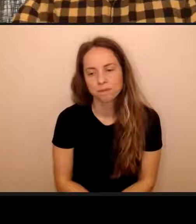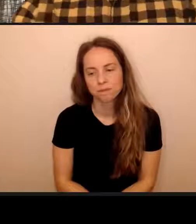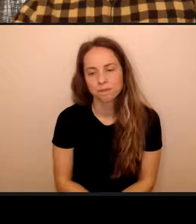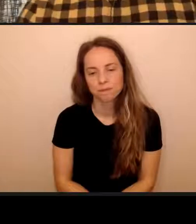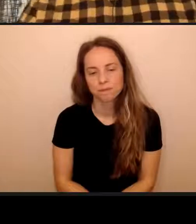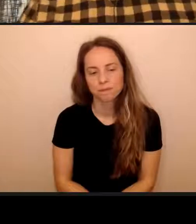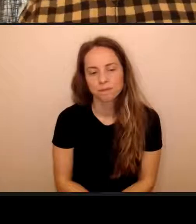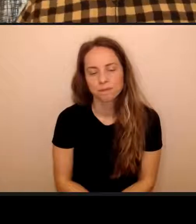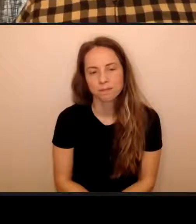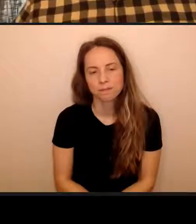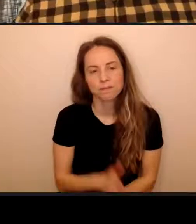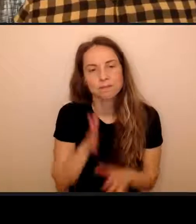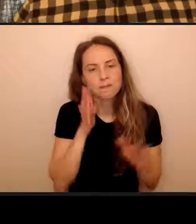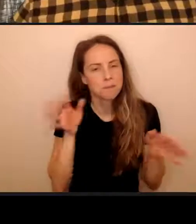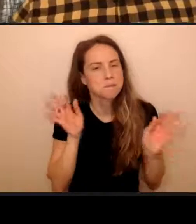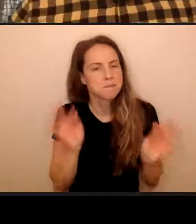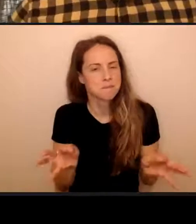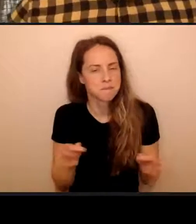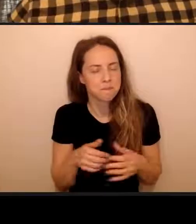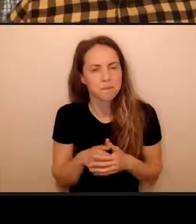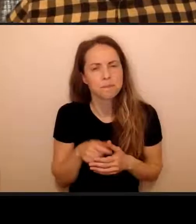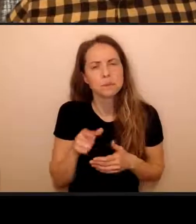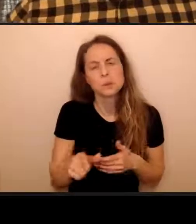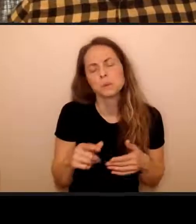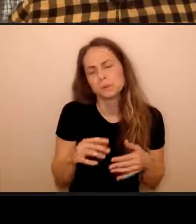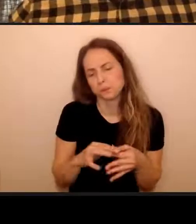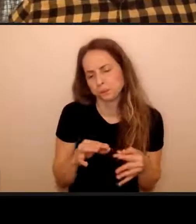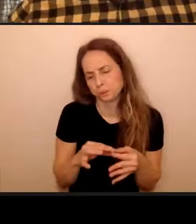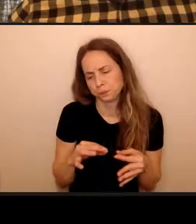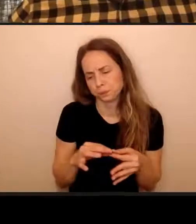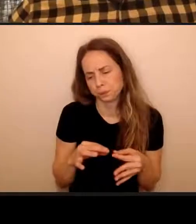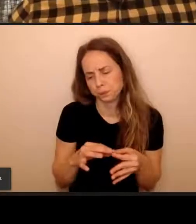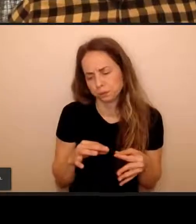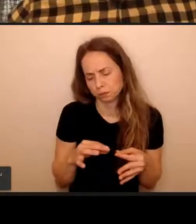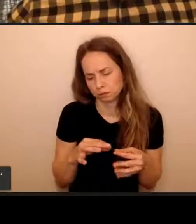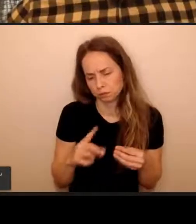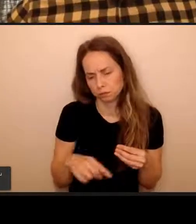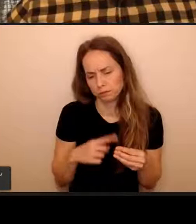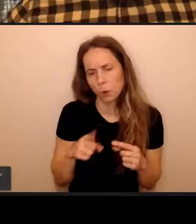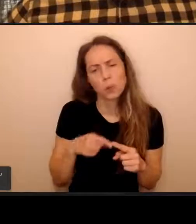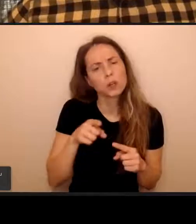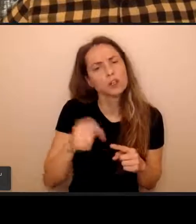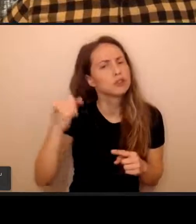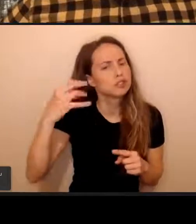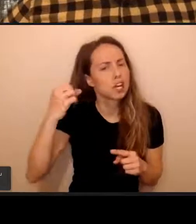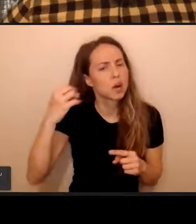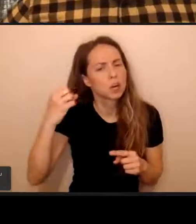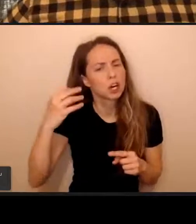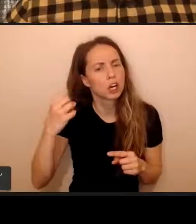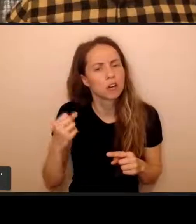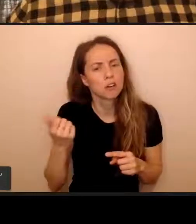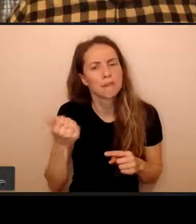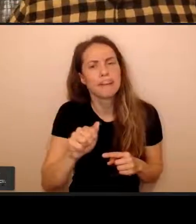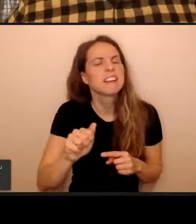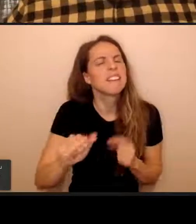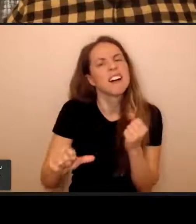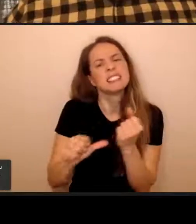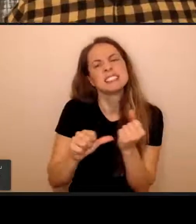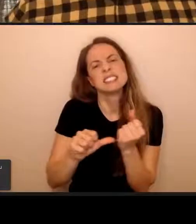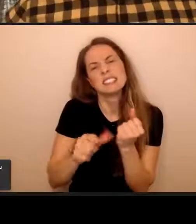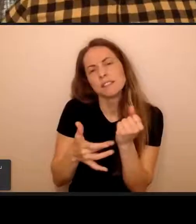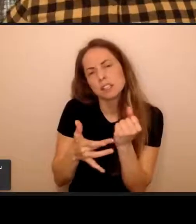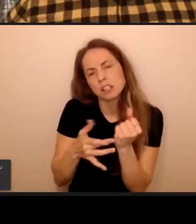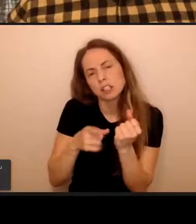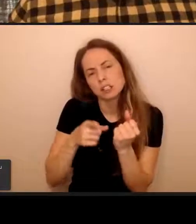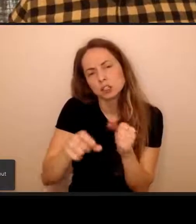Absolutely. You mentioned something about when you shower, is there any like assistive technology or anything that